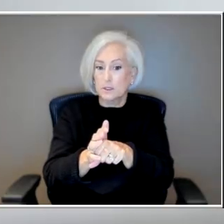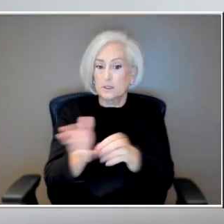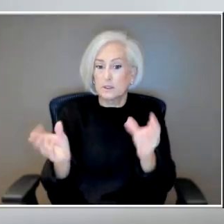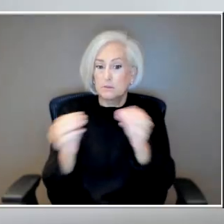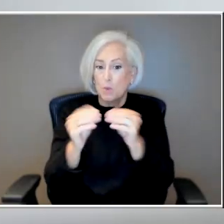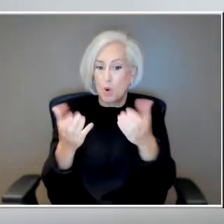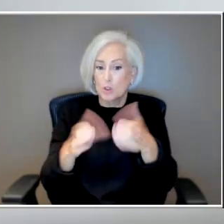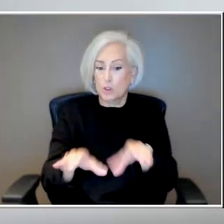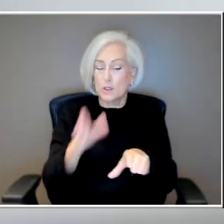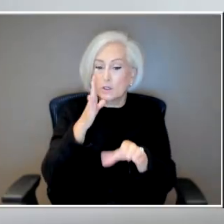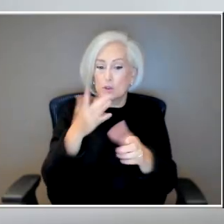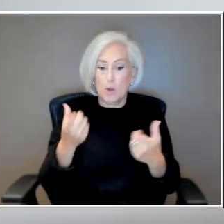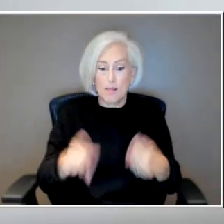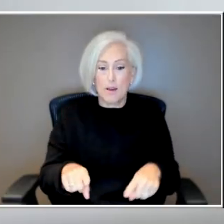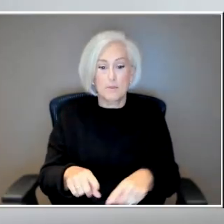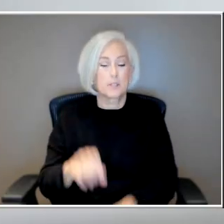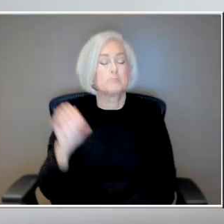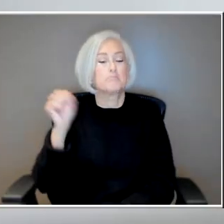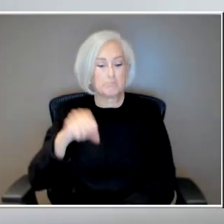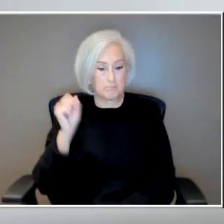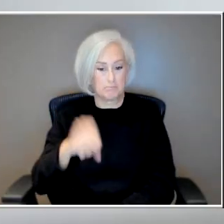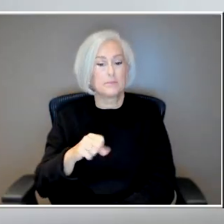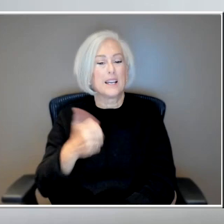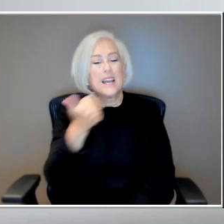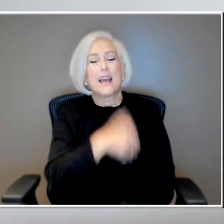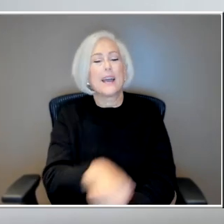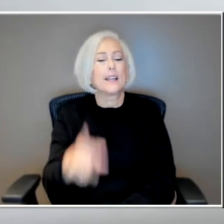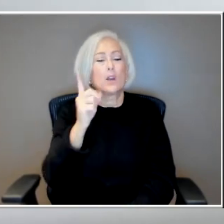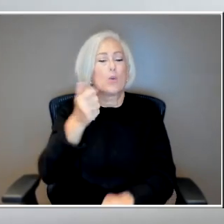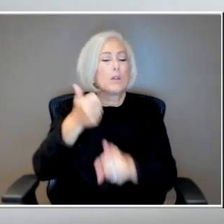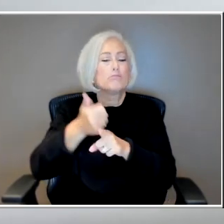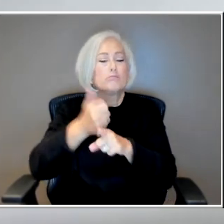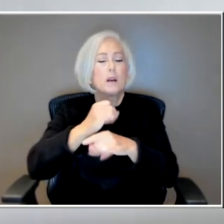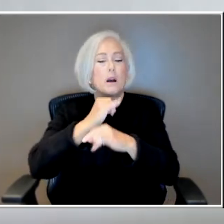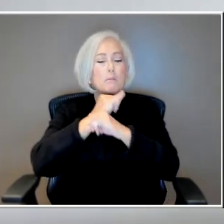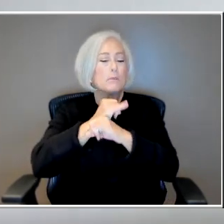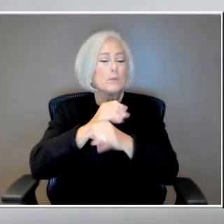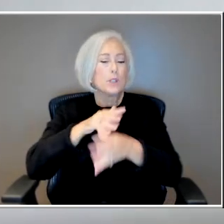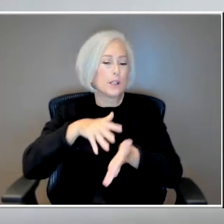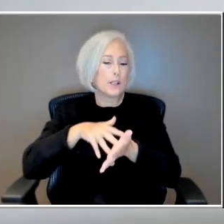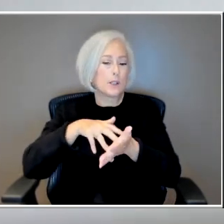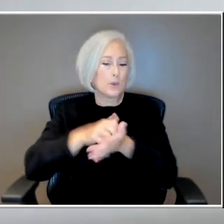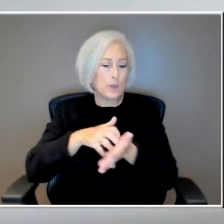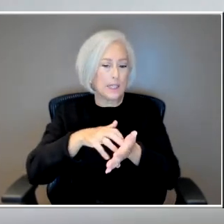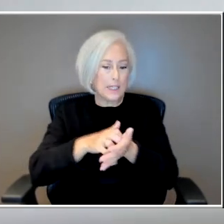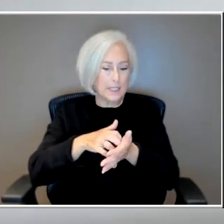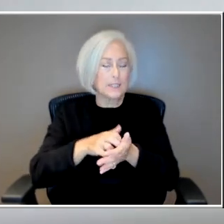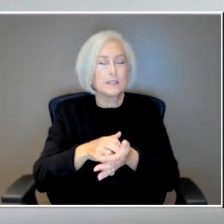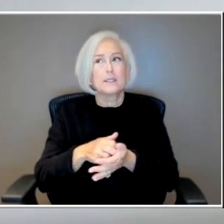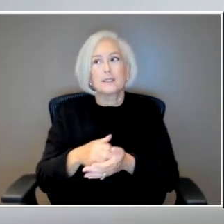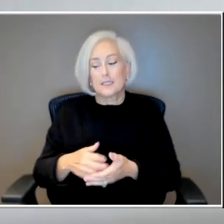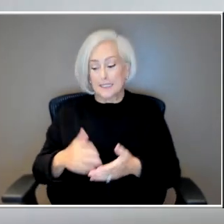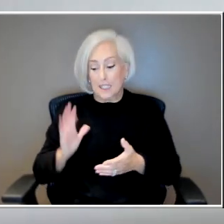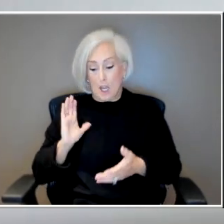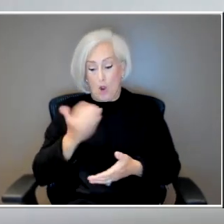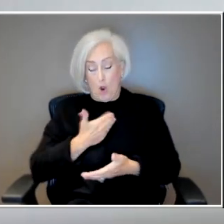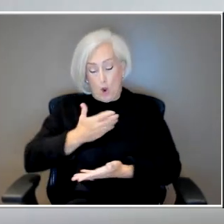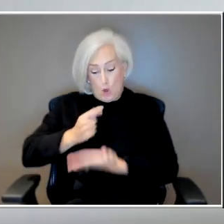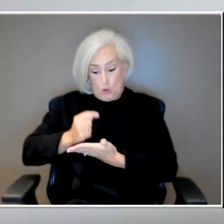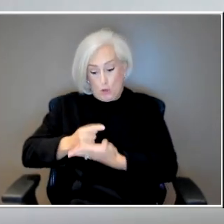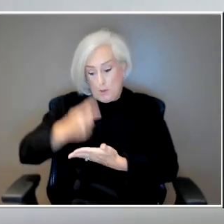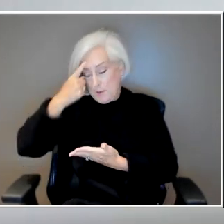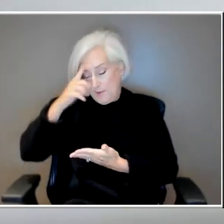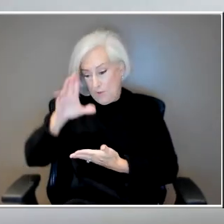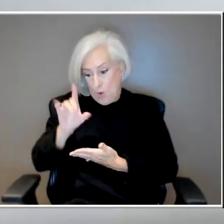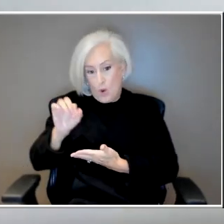immunity, the immunocompromised. And, we have so many side effects from a lot of our treatments that we impart